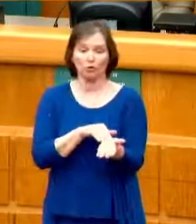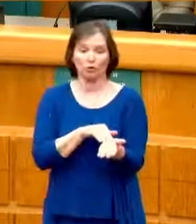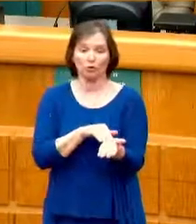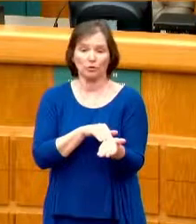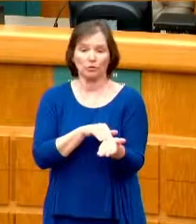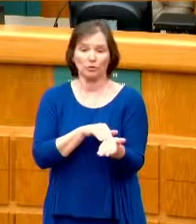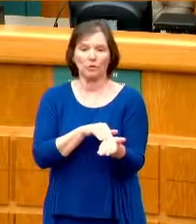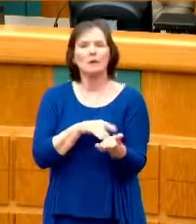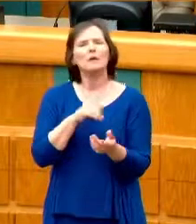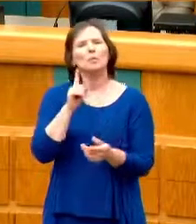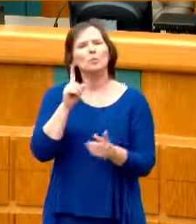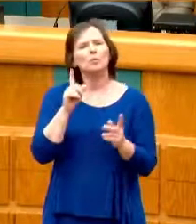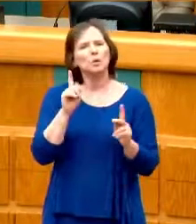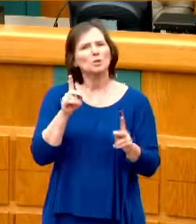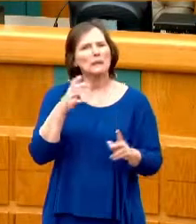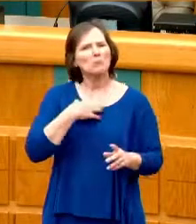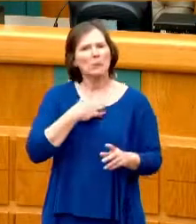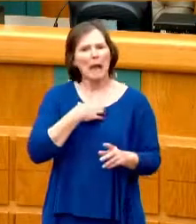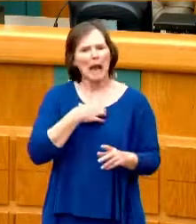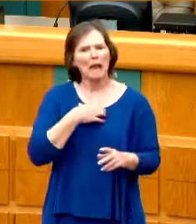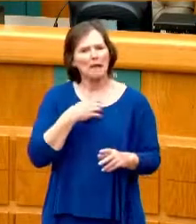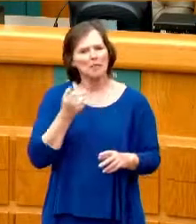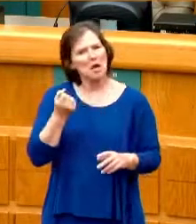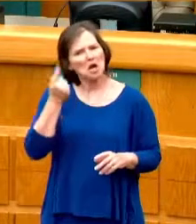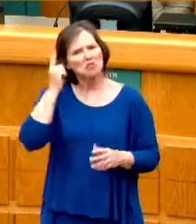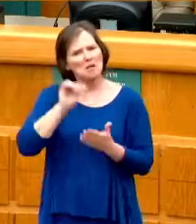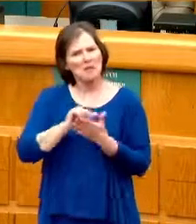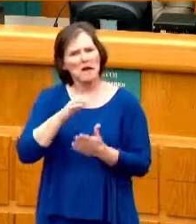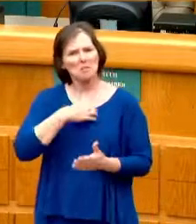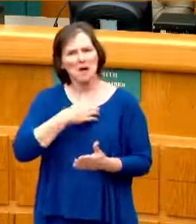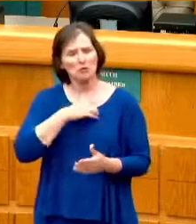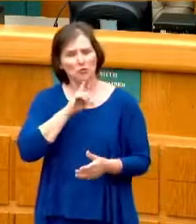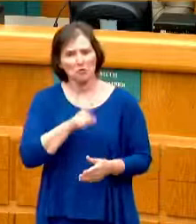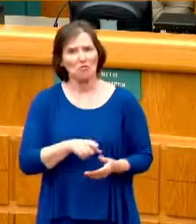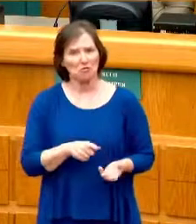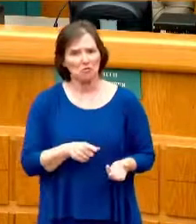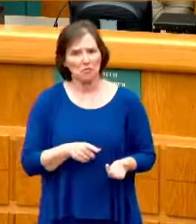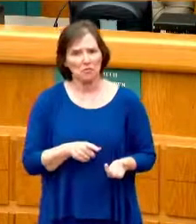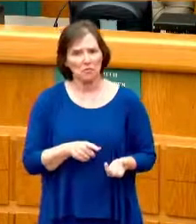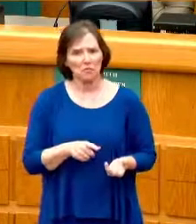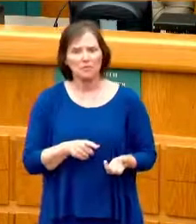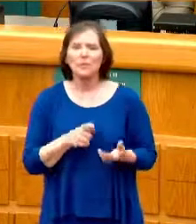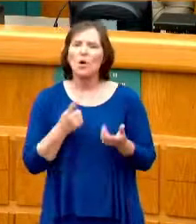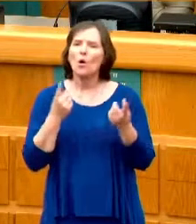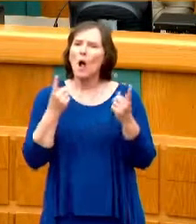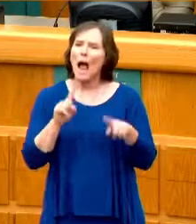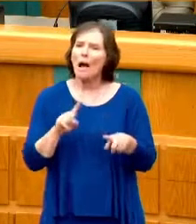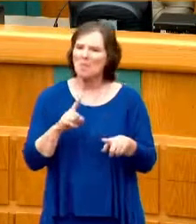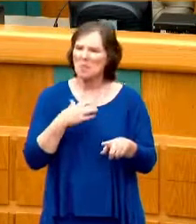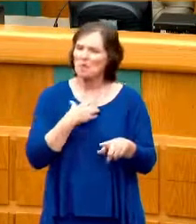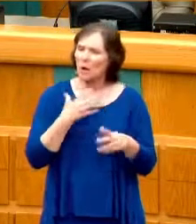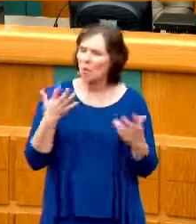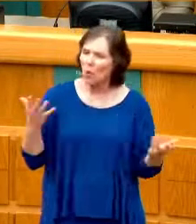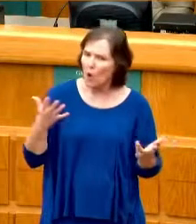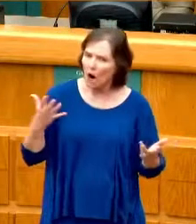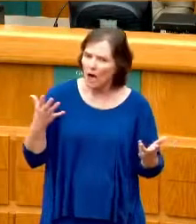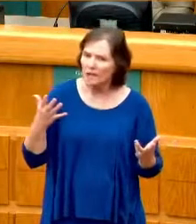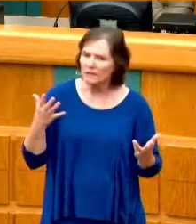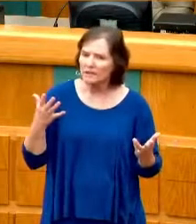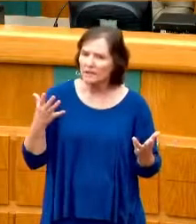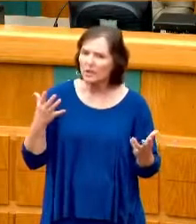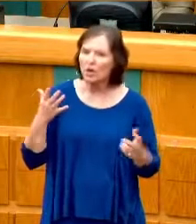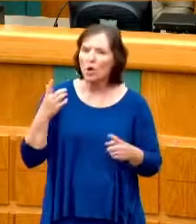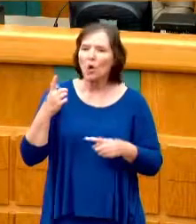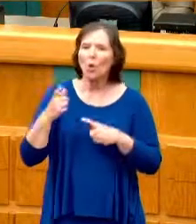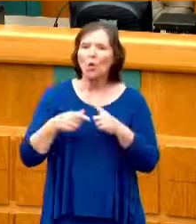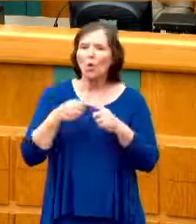valid one, it's very valid, that our clinics happen when we get notice of our vaccine shipment. We often can't give